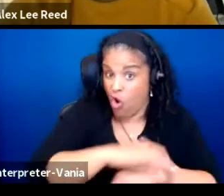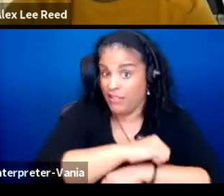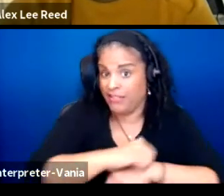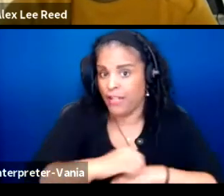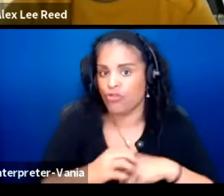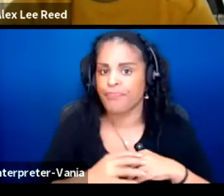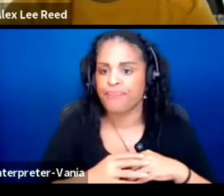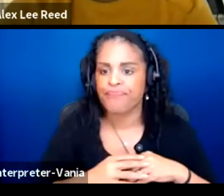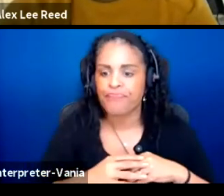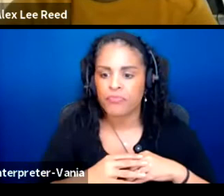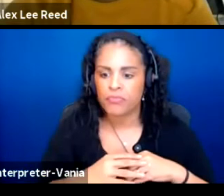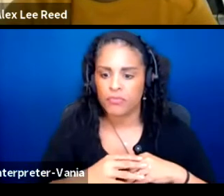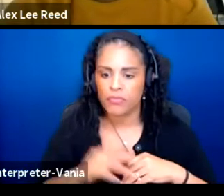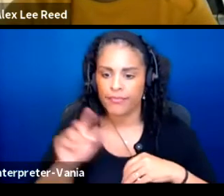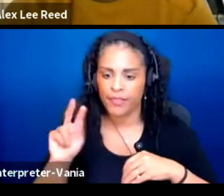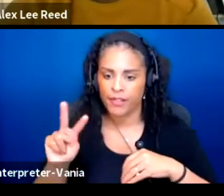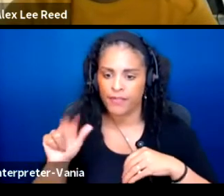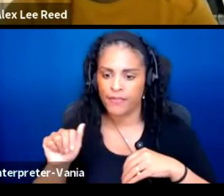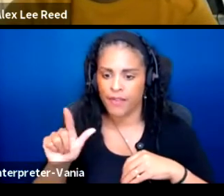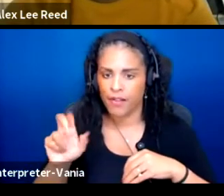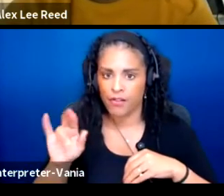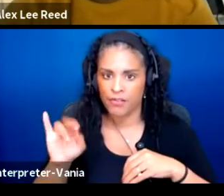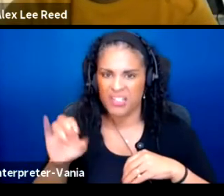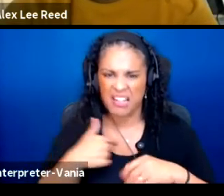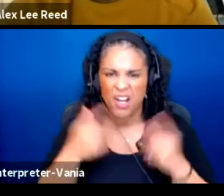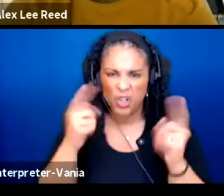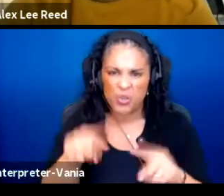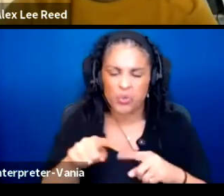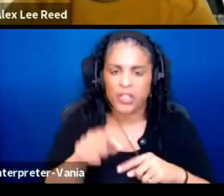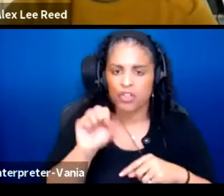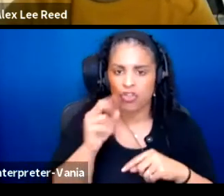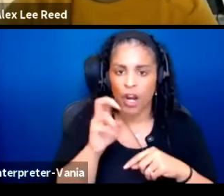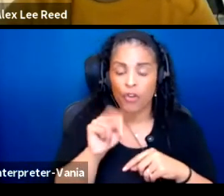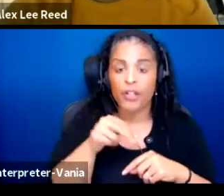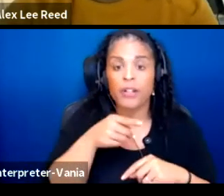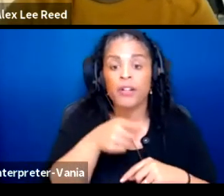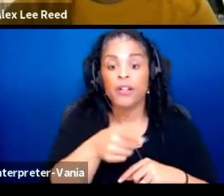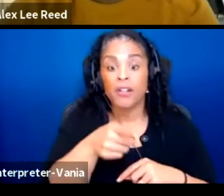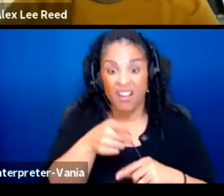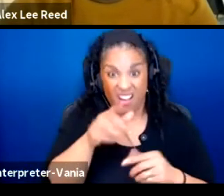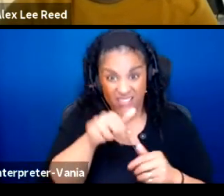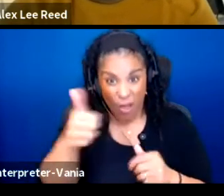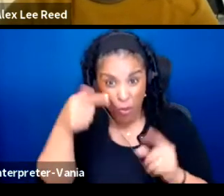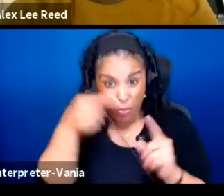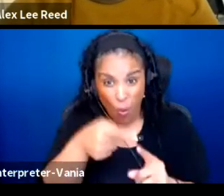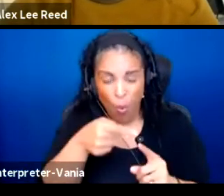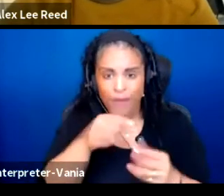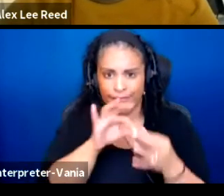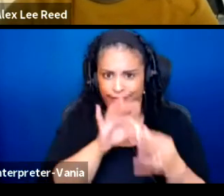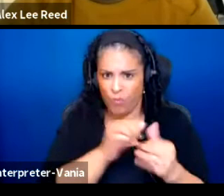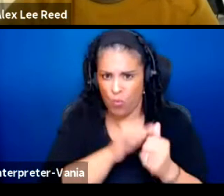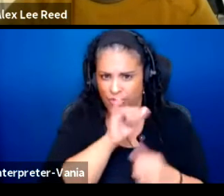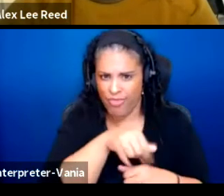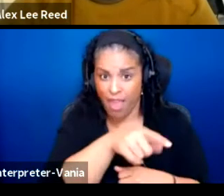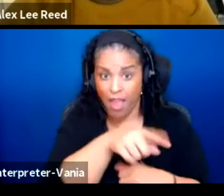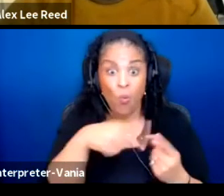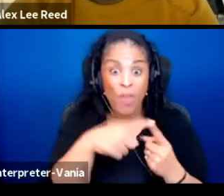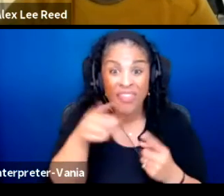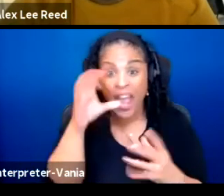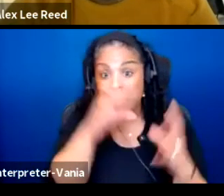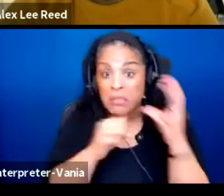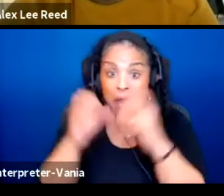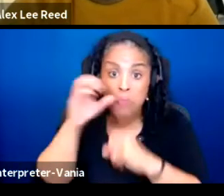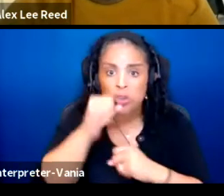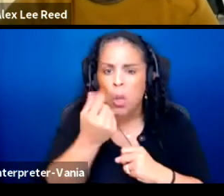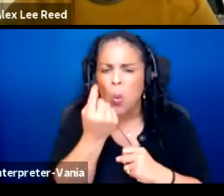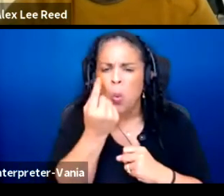think I agree, Sharon. And I think that another point in that regard is that when they're making their assumptions about what our